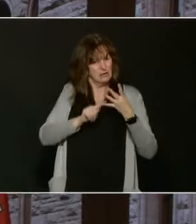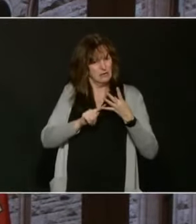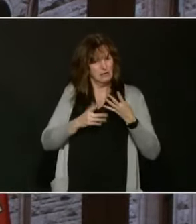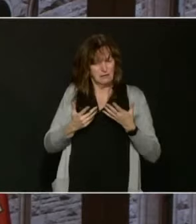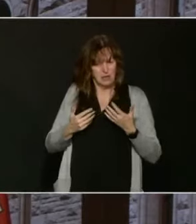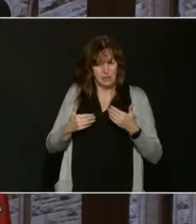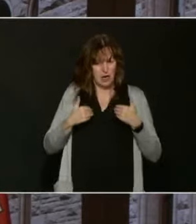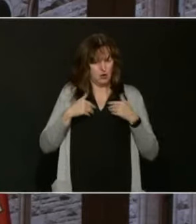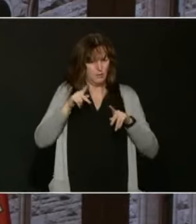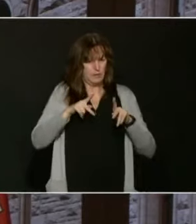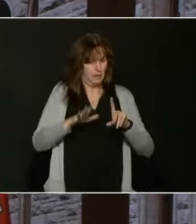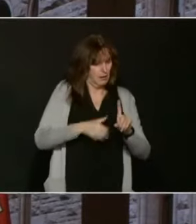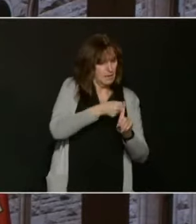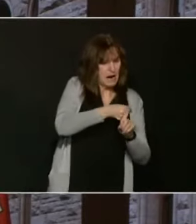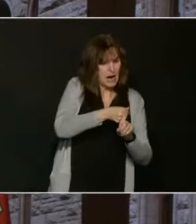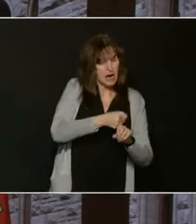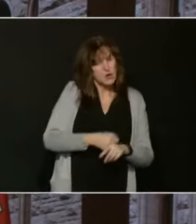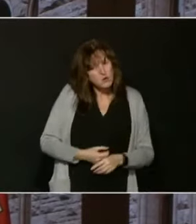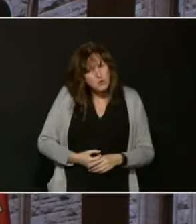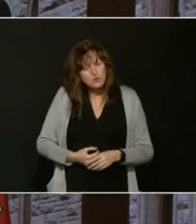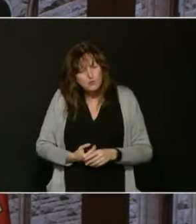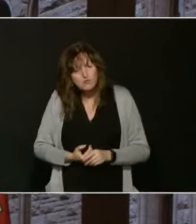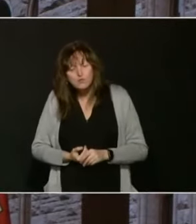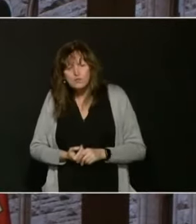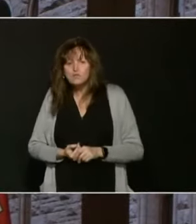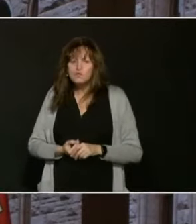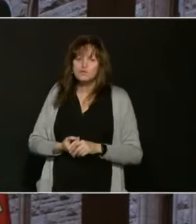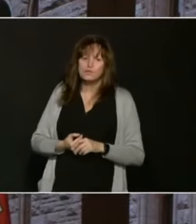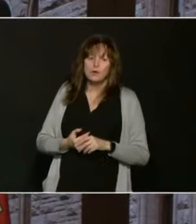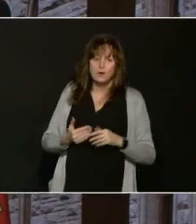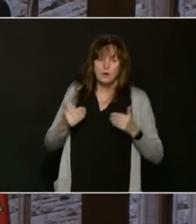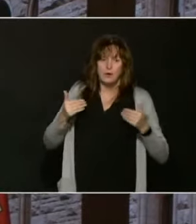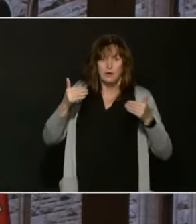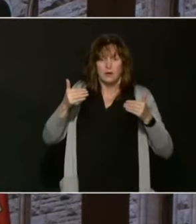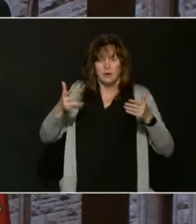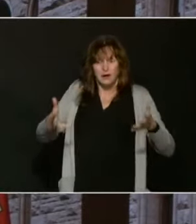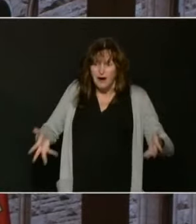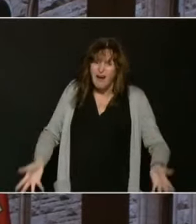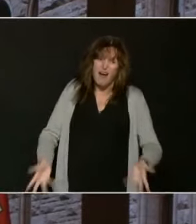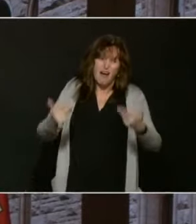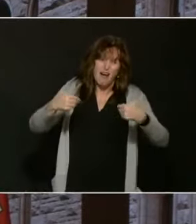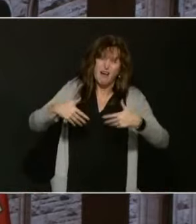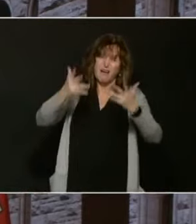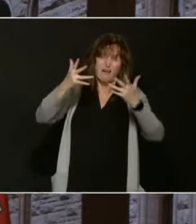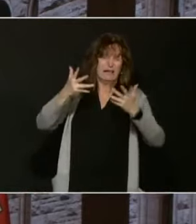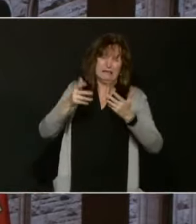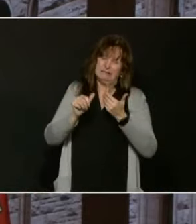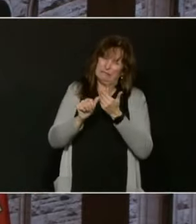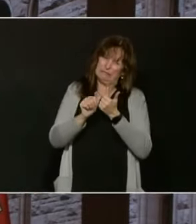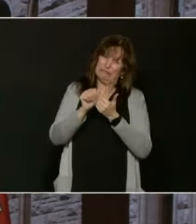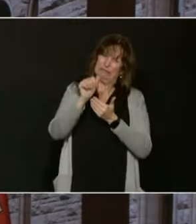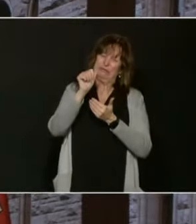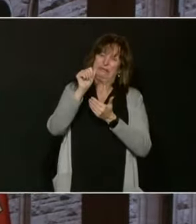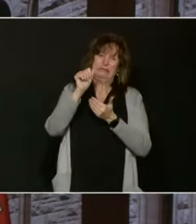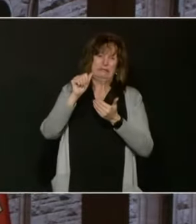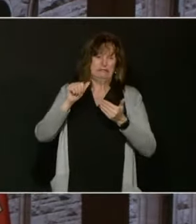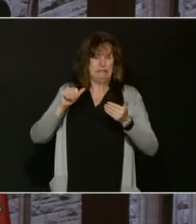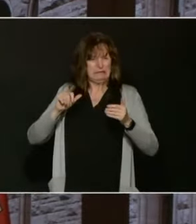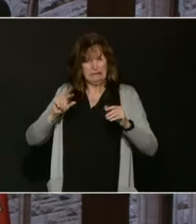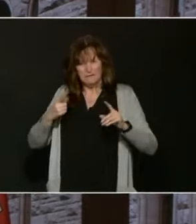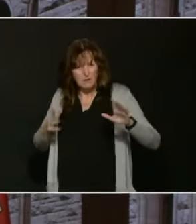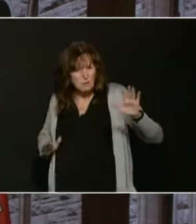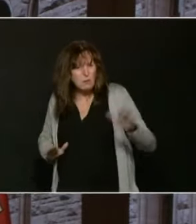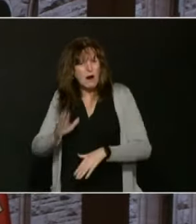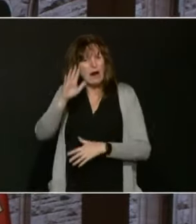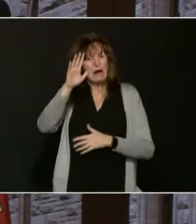impacted significantly. So we can't say, where in the first wave, that this is more of an issue dealing with the more older and